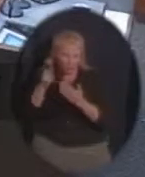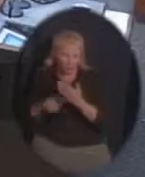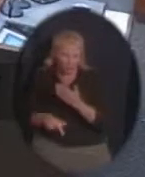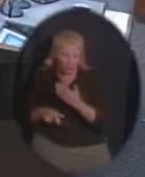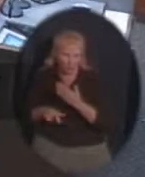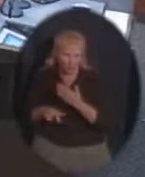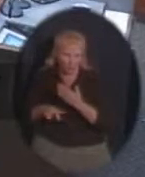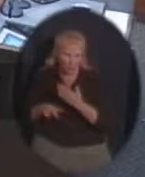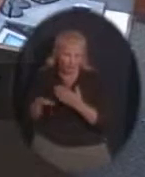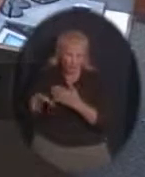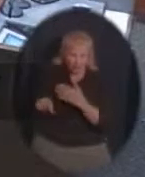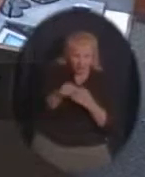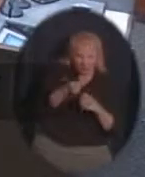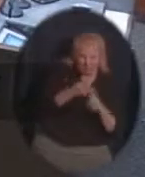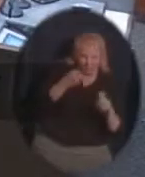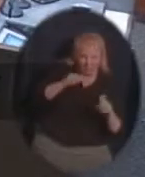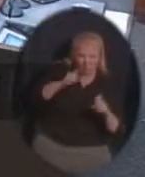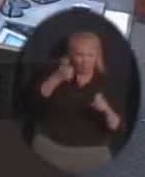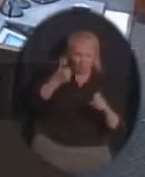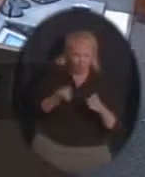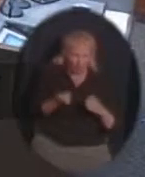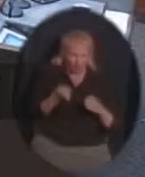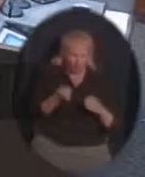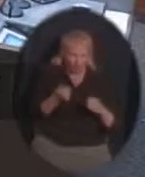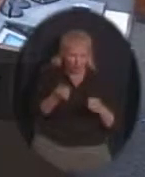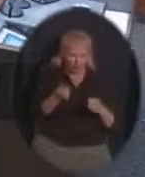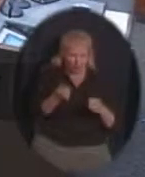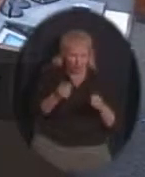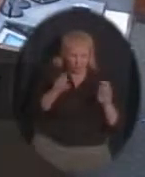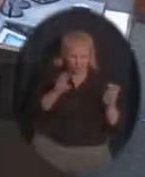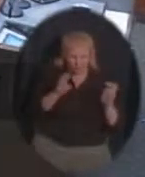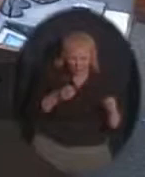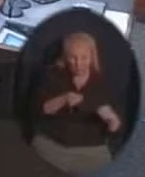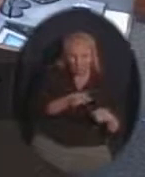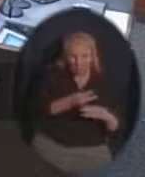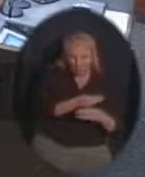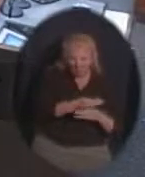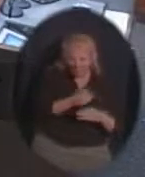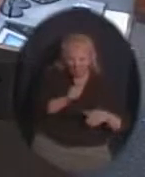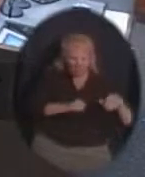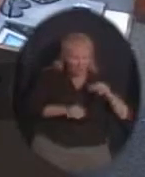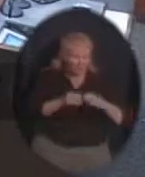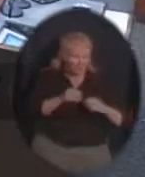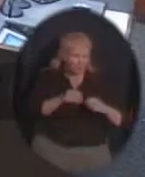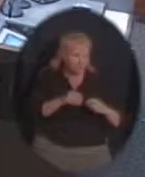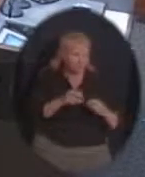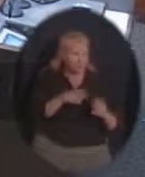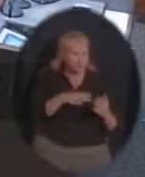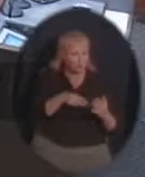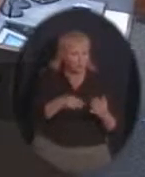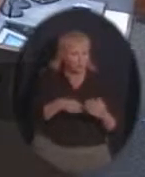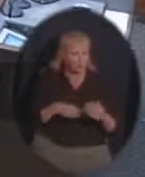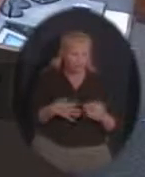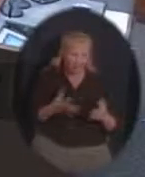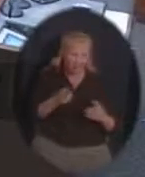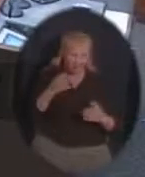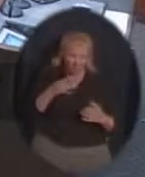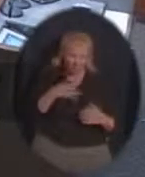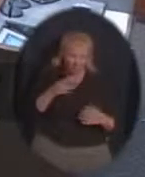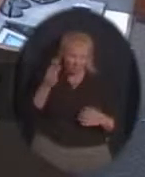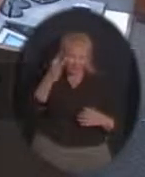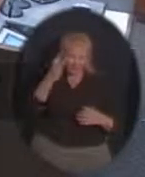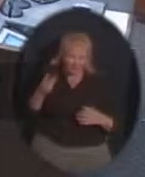that's recommended this. But I would like to see us move forward with a pilot program to be evaluated, and